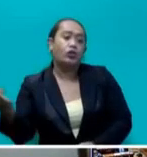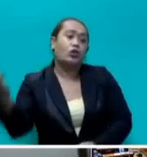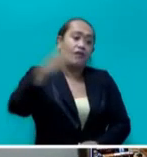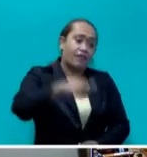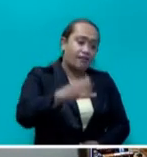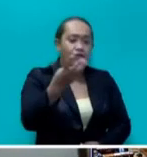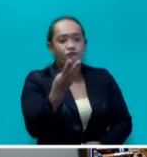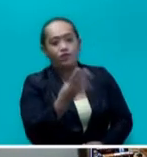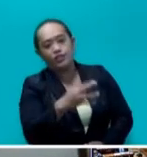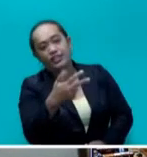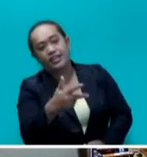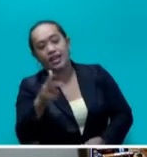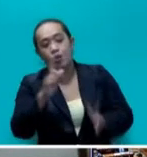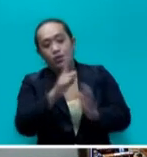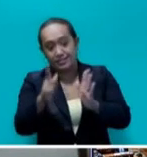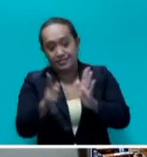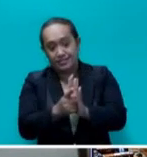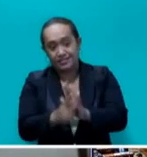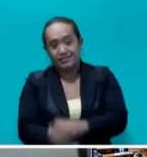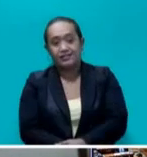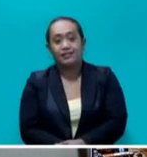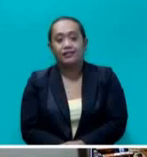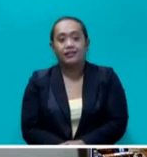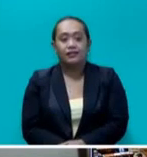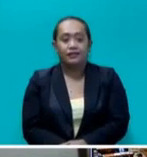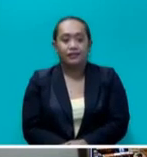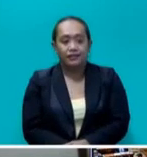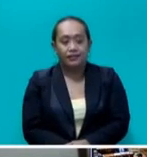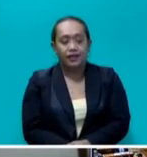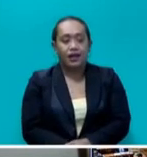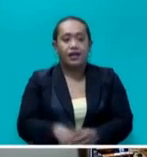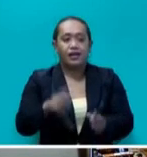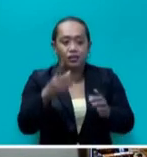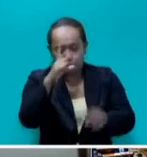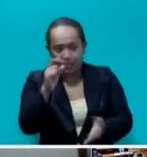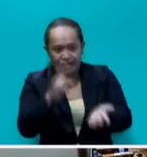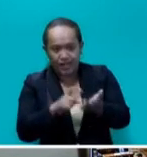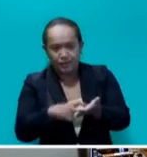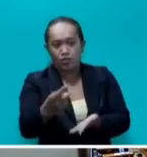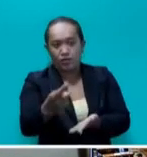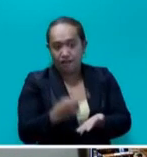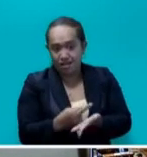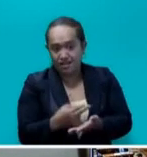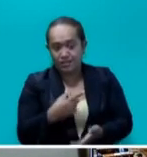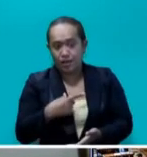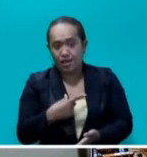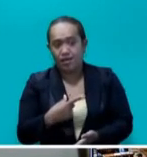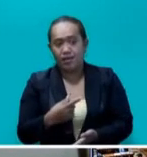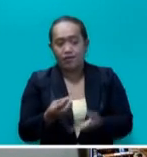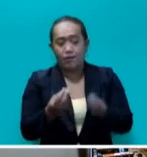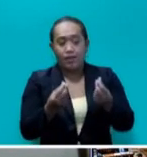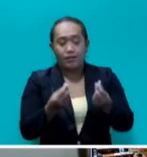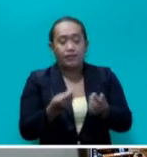hours. Allows for the relodgement of claims for refund within 30 days of being notified of the decision. Introduces provisions